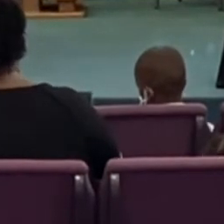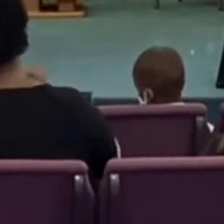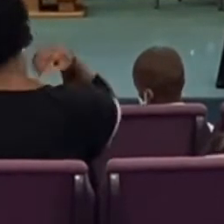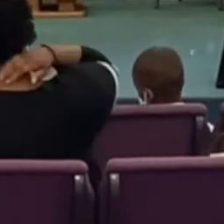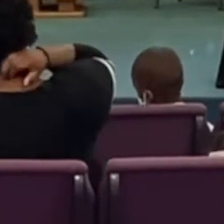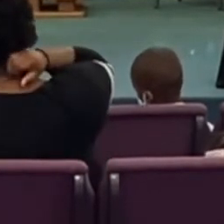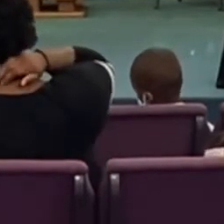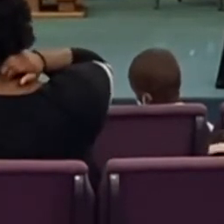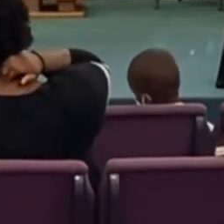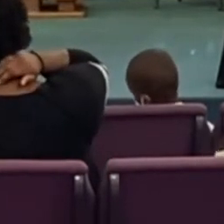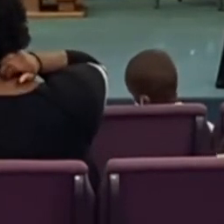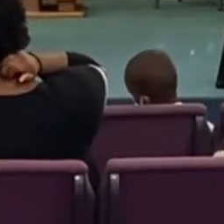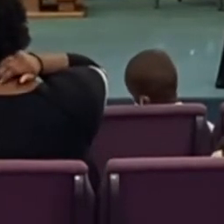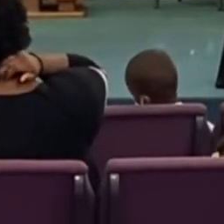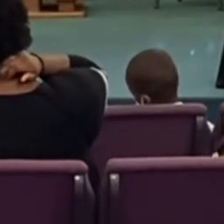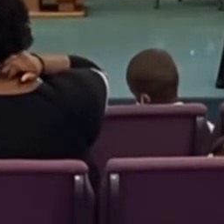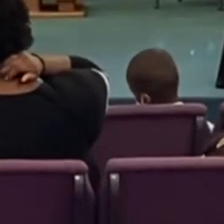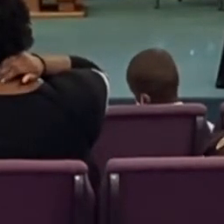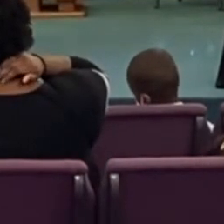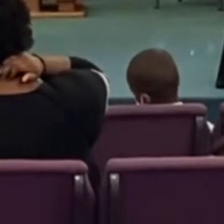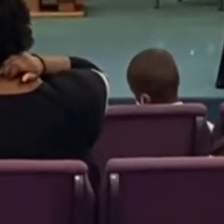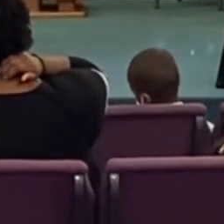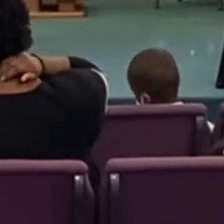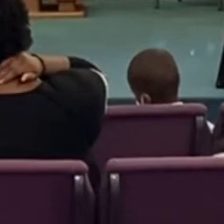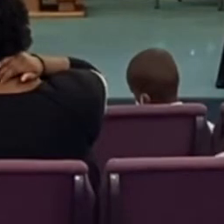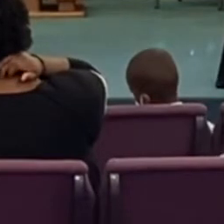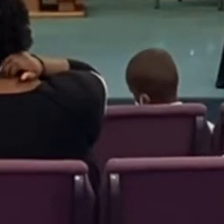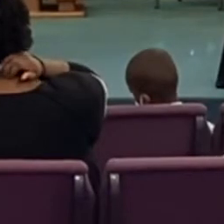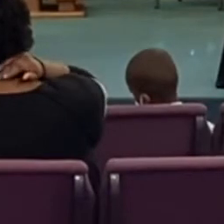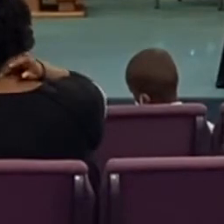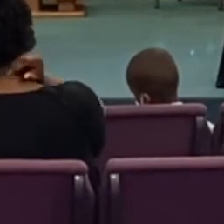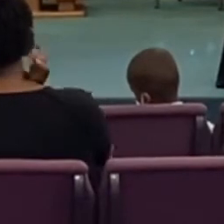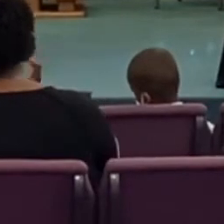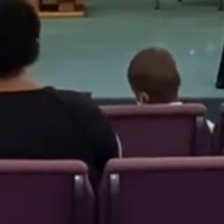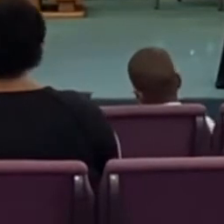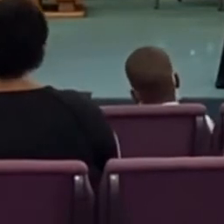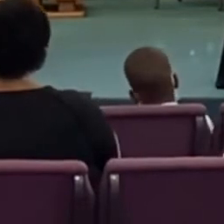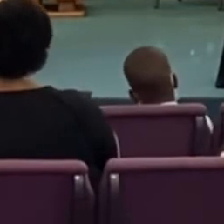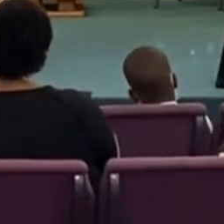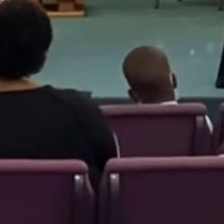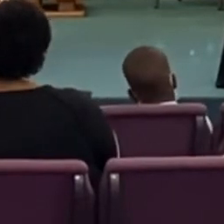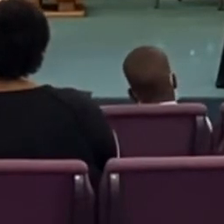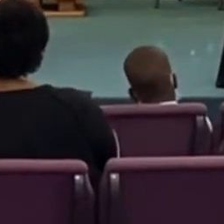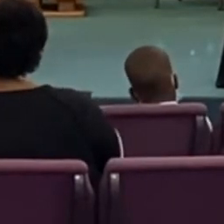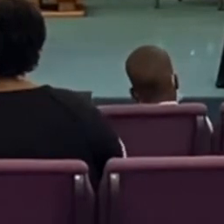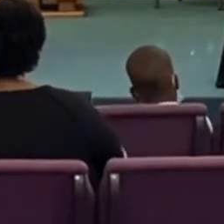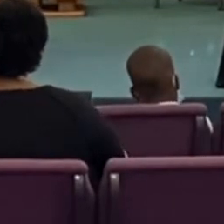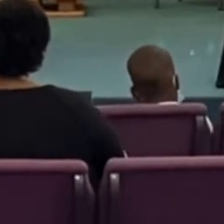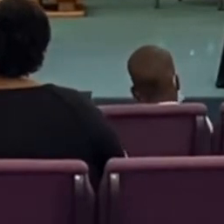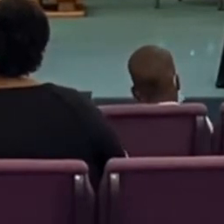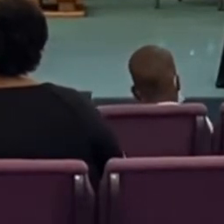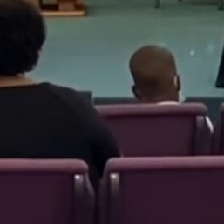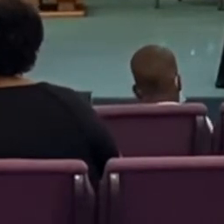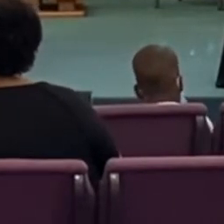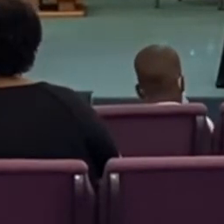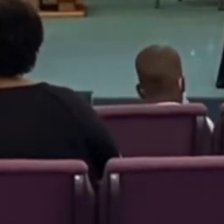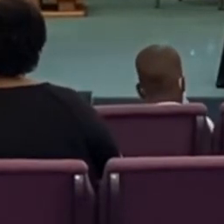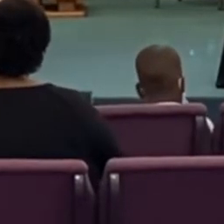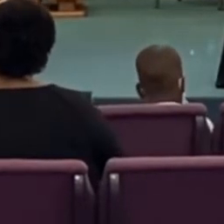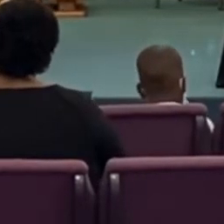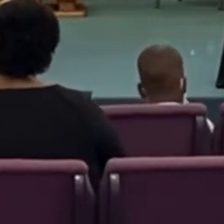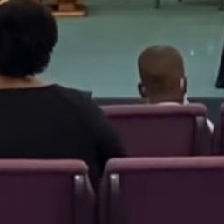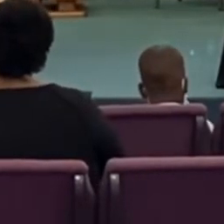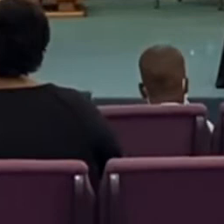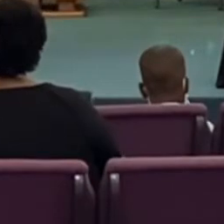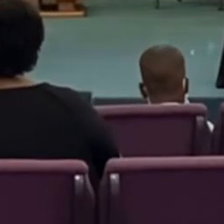Well, I'm trying to project my voice and minister to you. Right. And before long, Lord willing, you won't have to